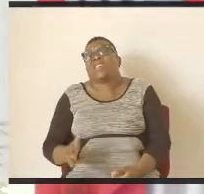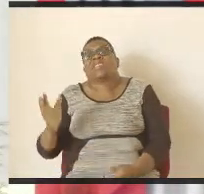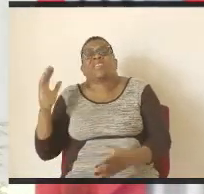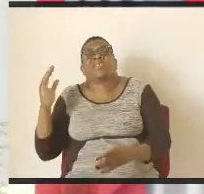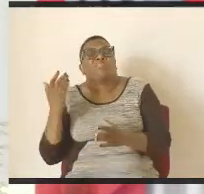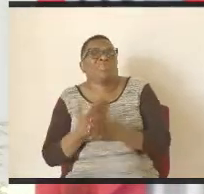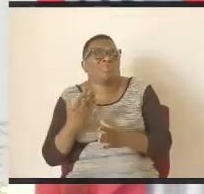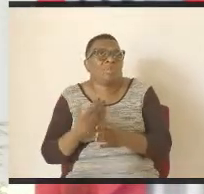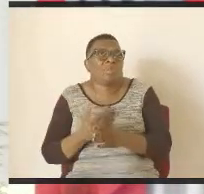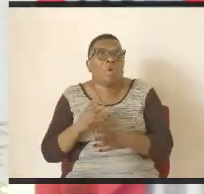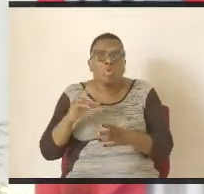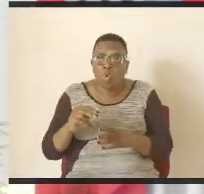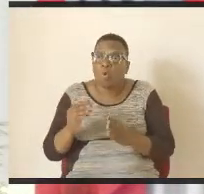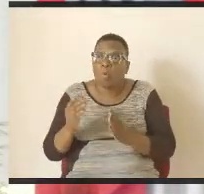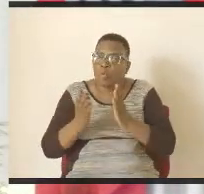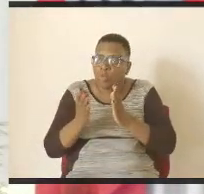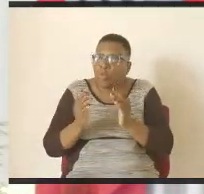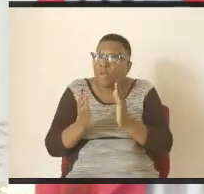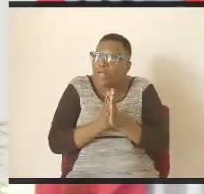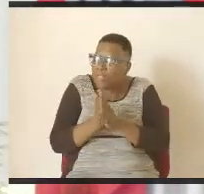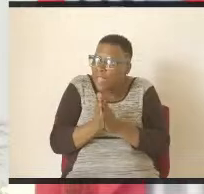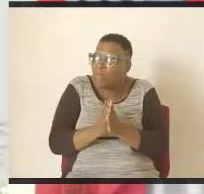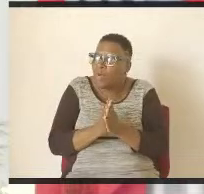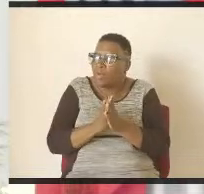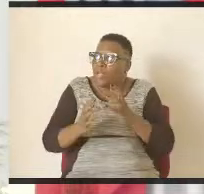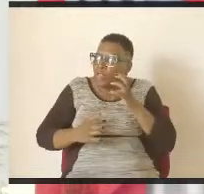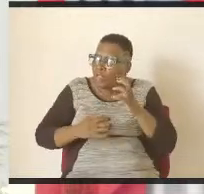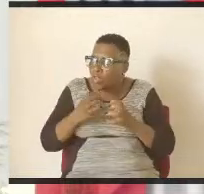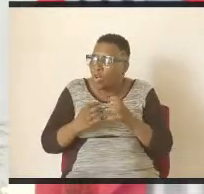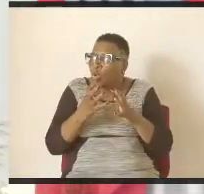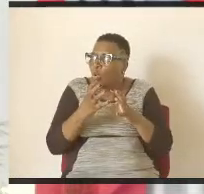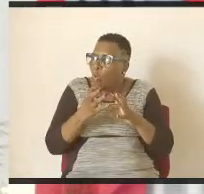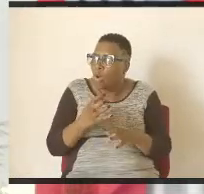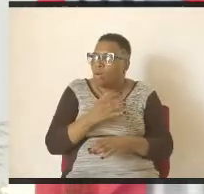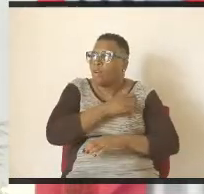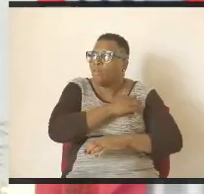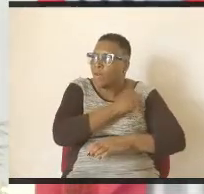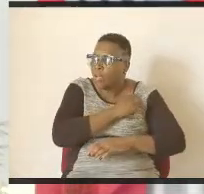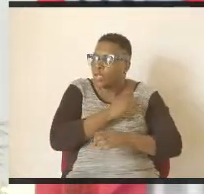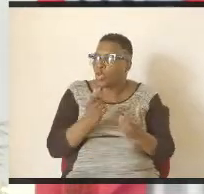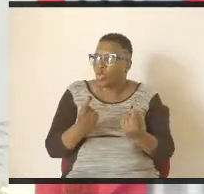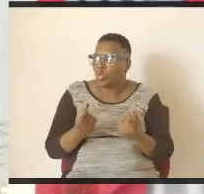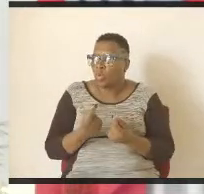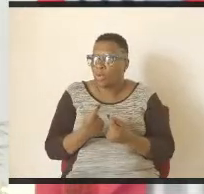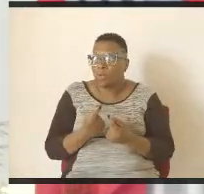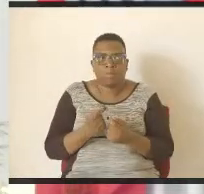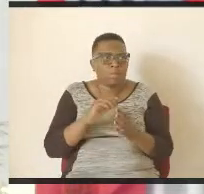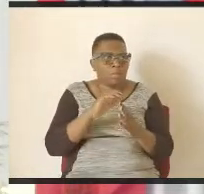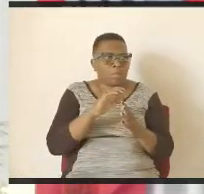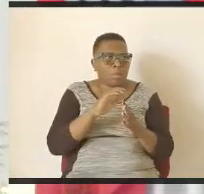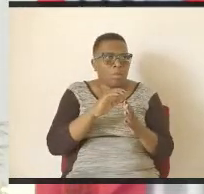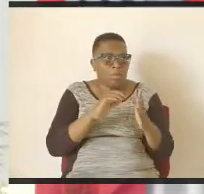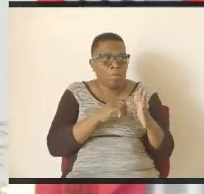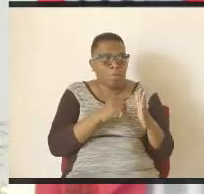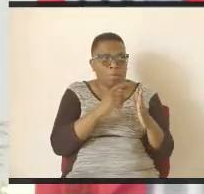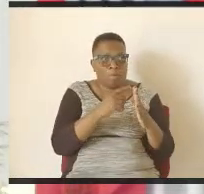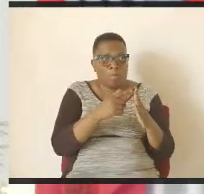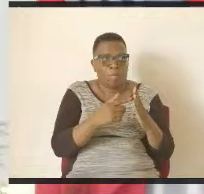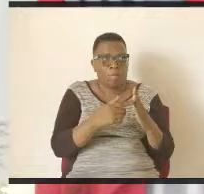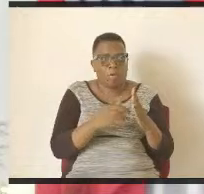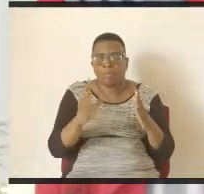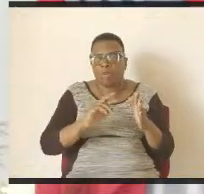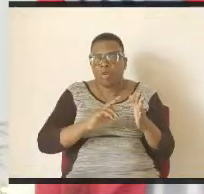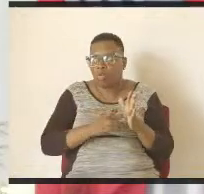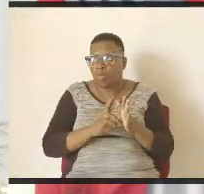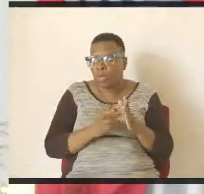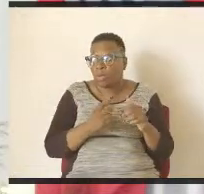can serve him with excitement. With absolute excitement. Number five, just to repeat, number one,